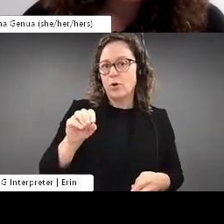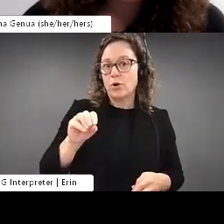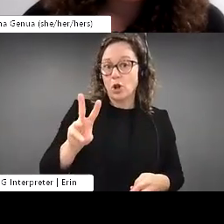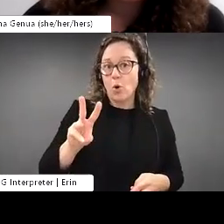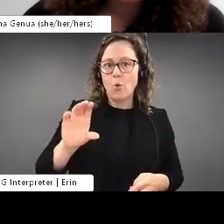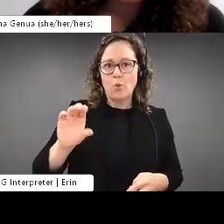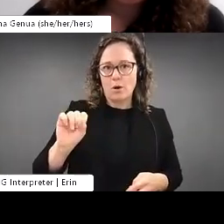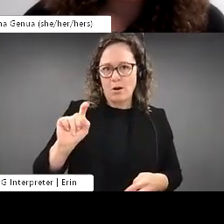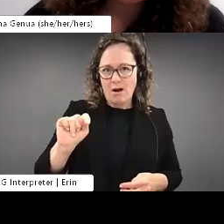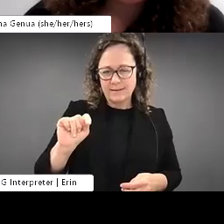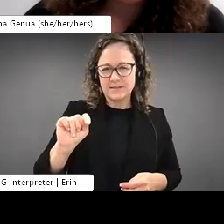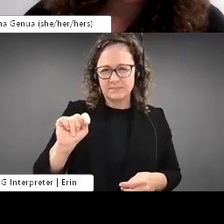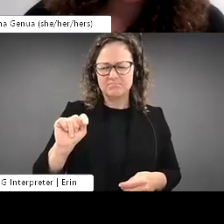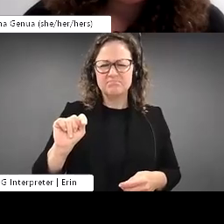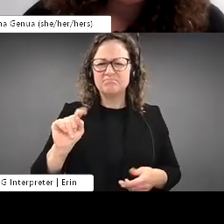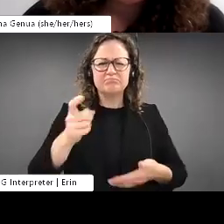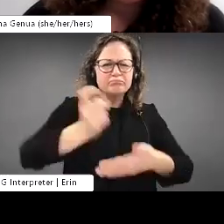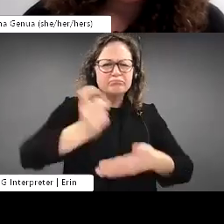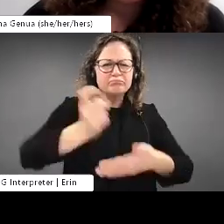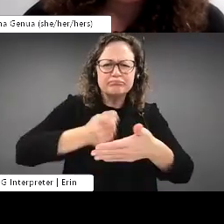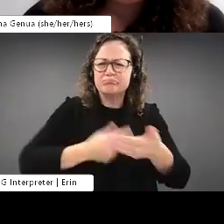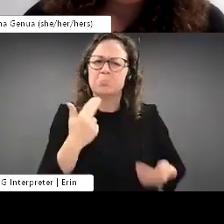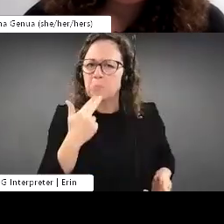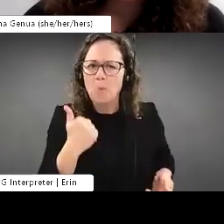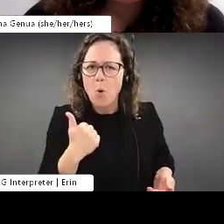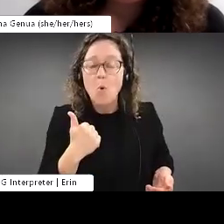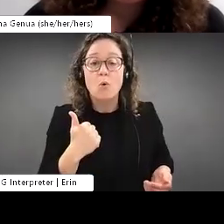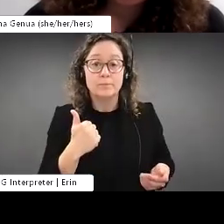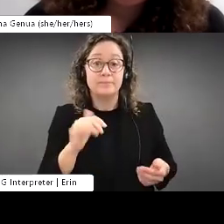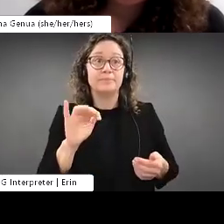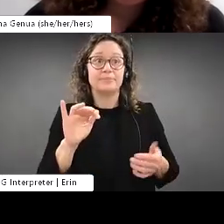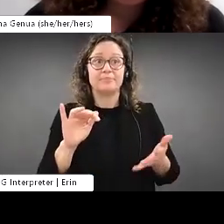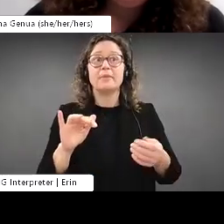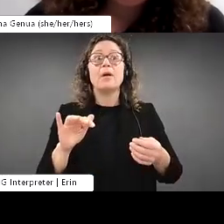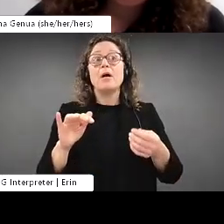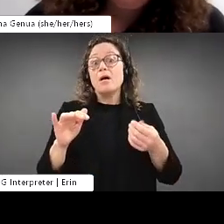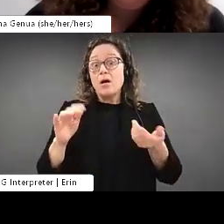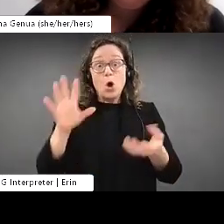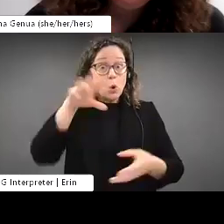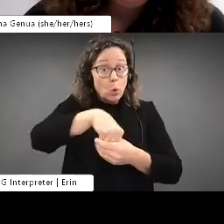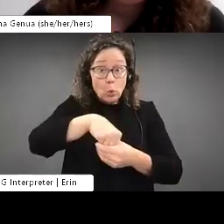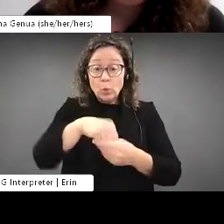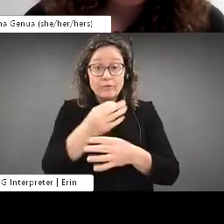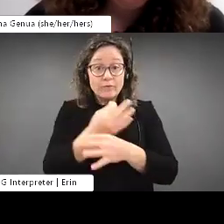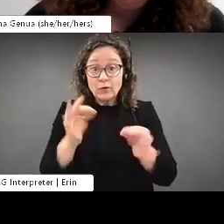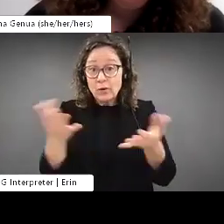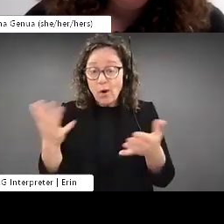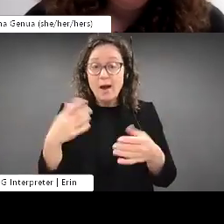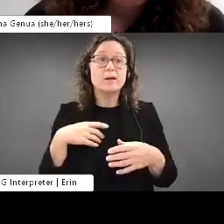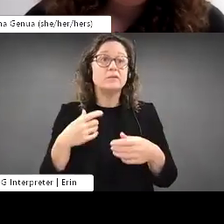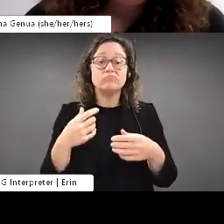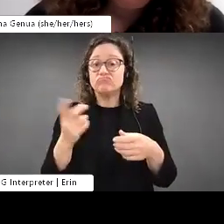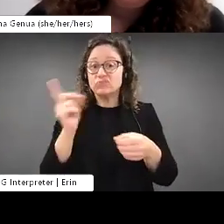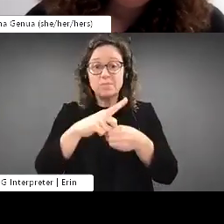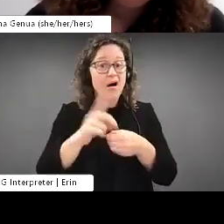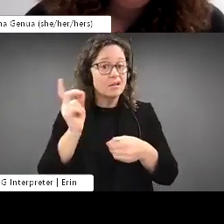so many of the low cost bank accounts would include as many free deposits as you like, a debit card, a